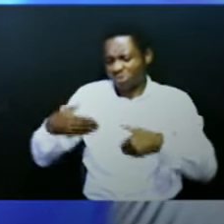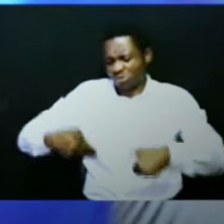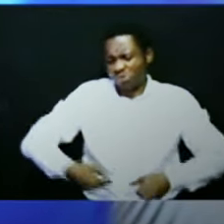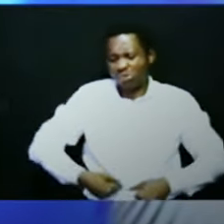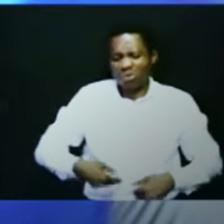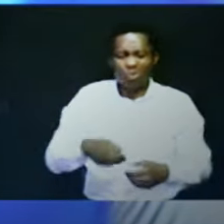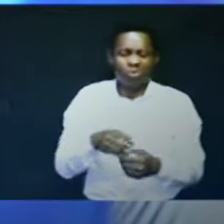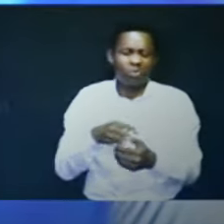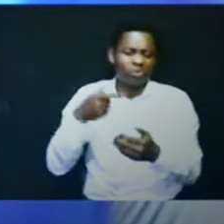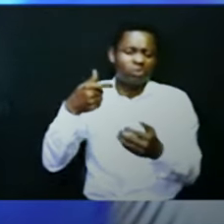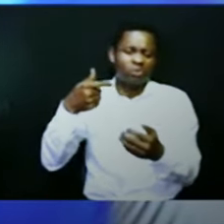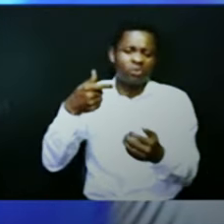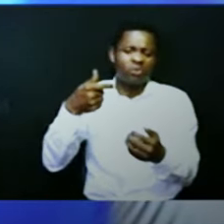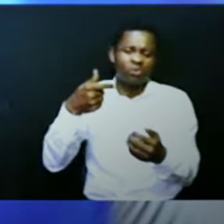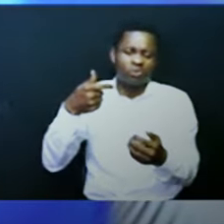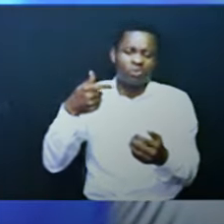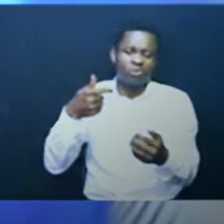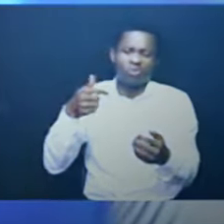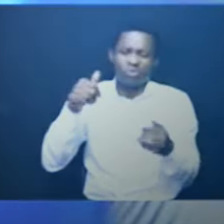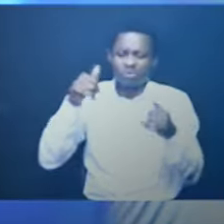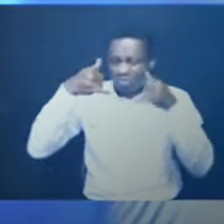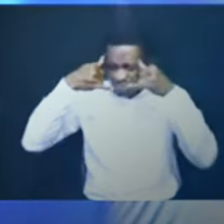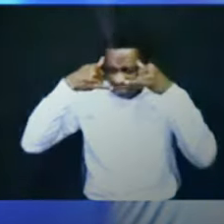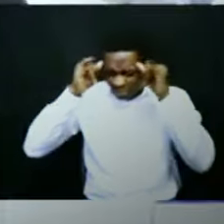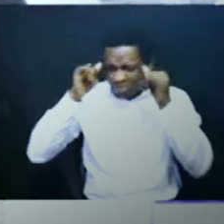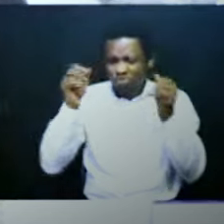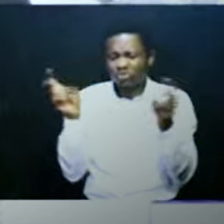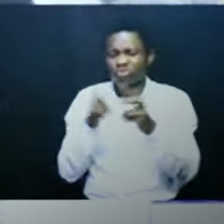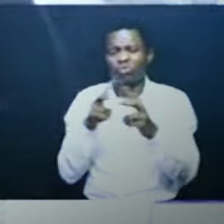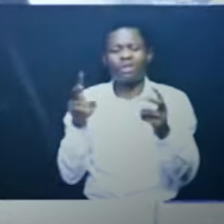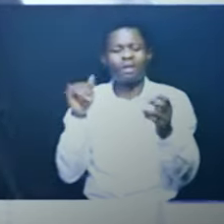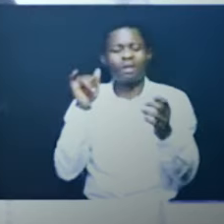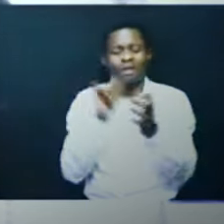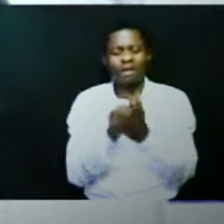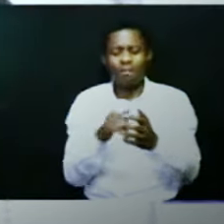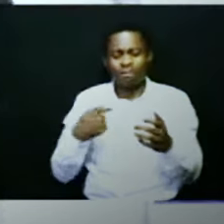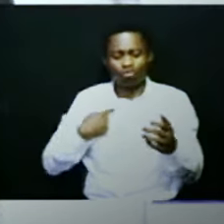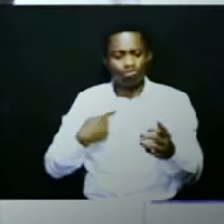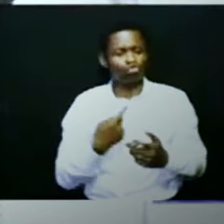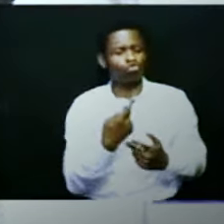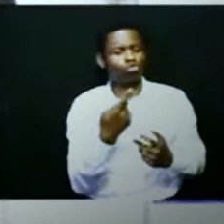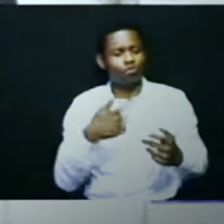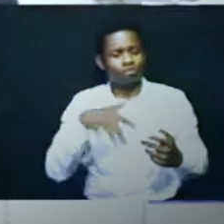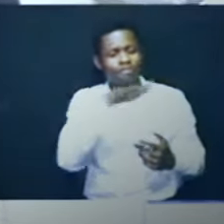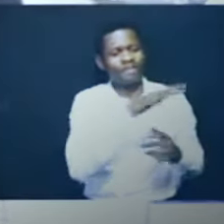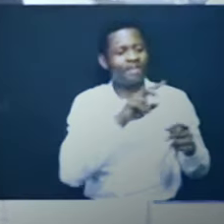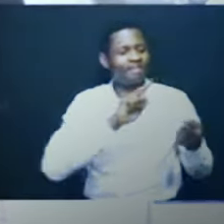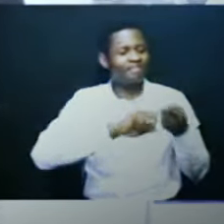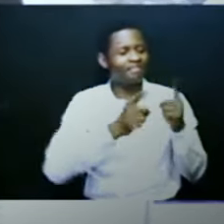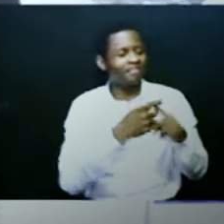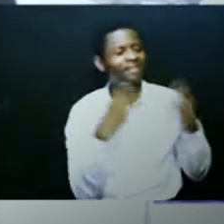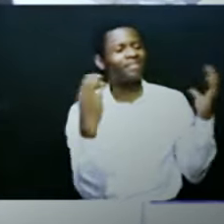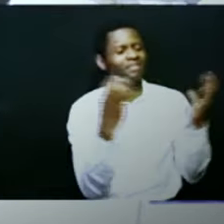goat, so I could celebrate with my friends." Now, Obua say, "Neja say, she, and Frisia do do ye a medema sum